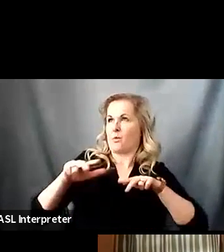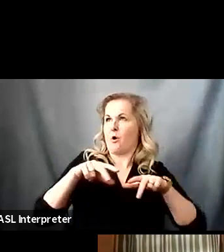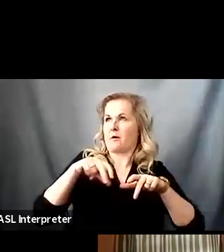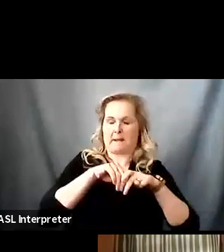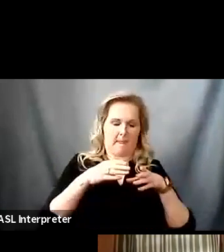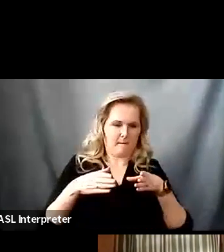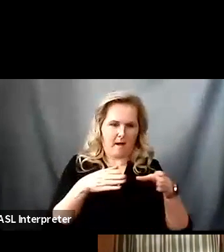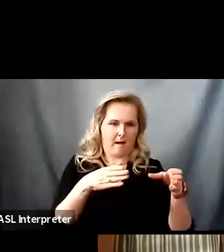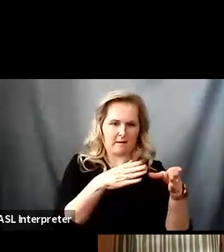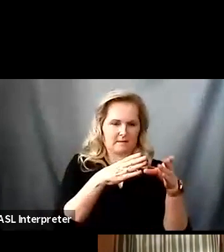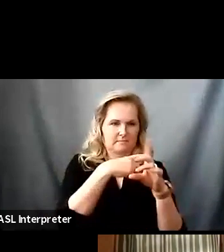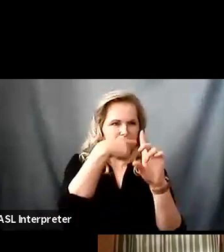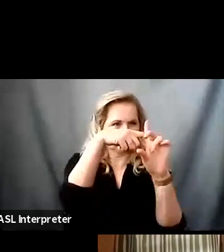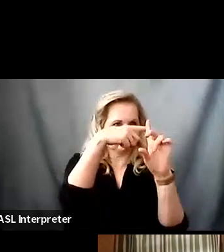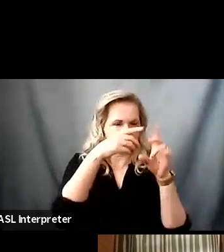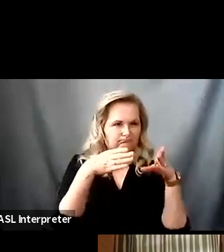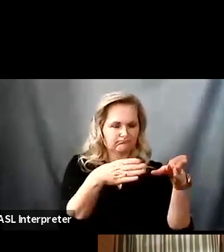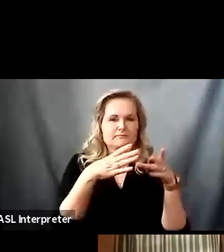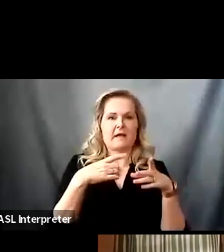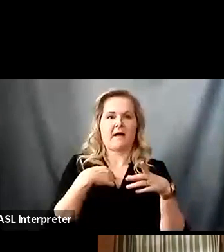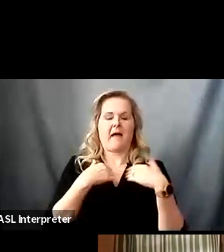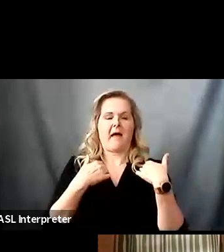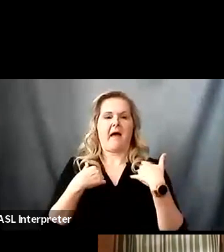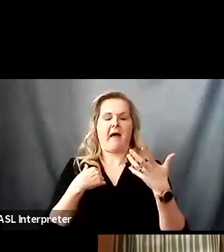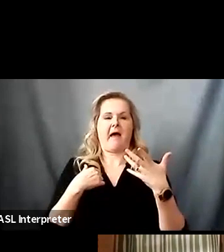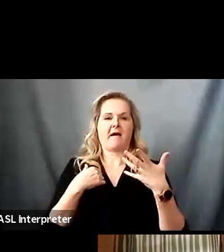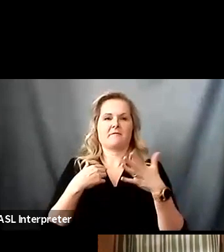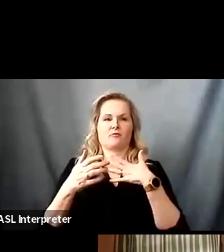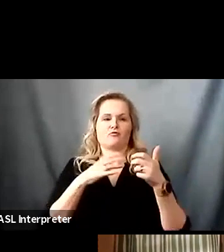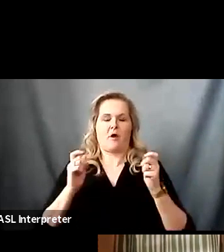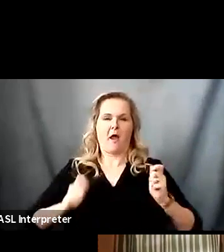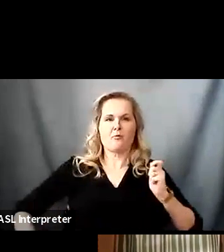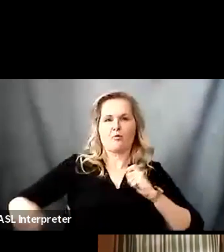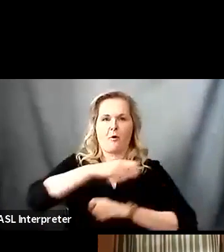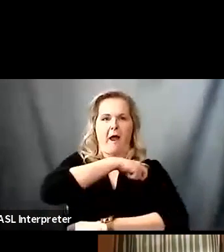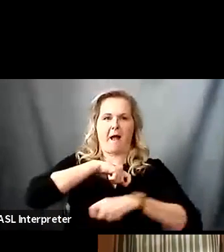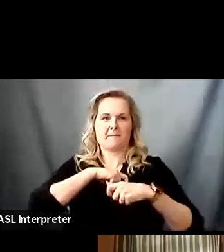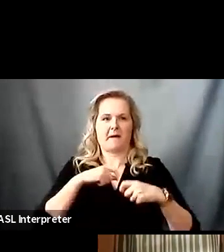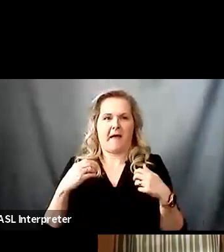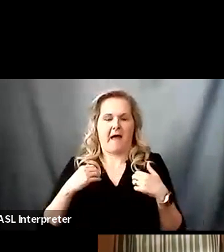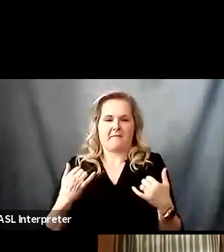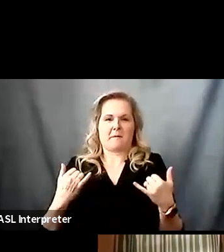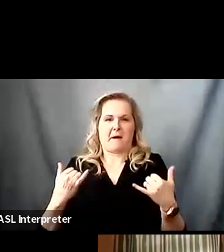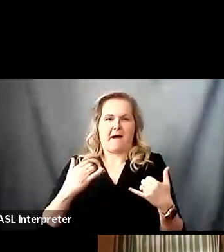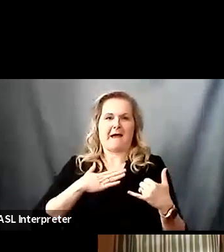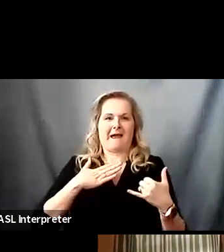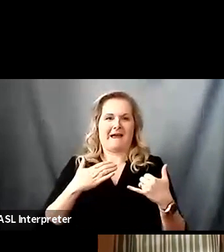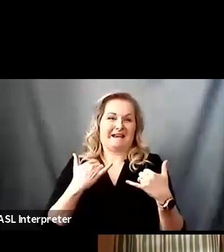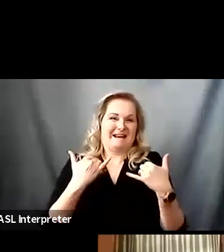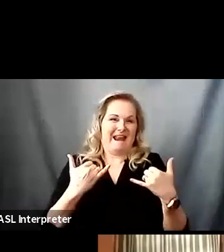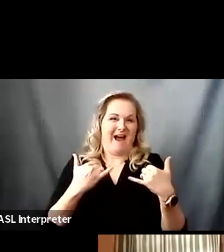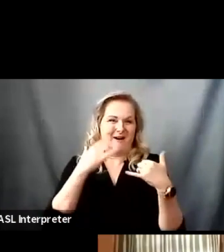I have a gray wrap on that is containing my now sleeping infant.